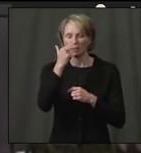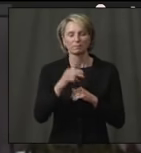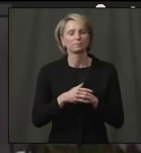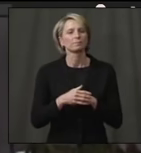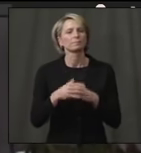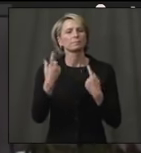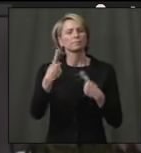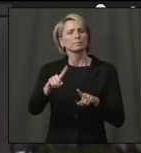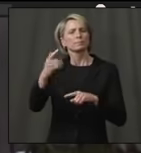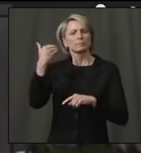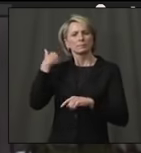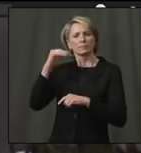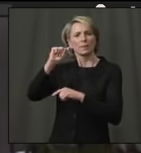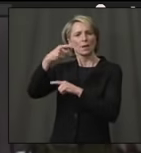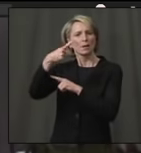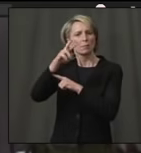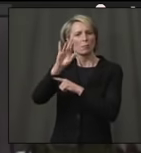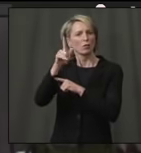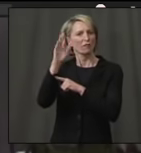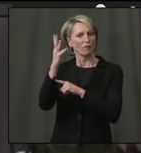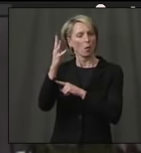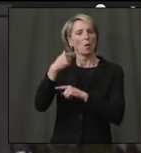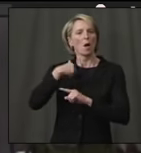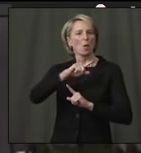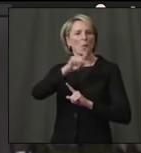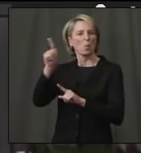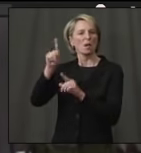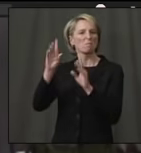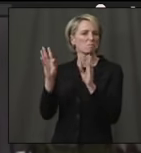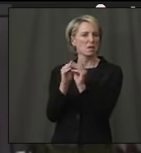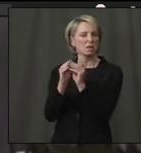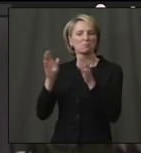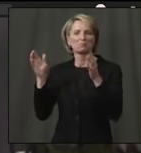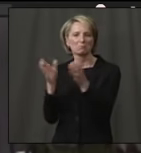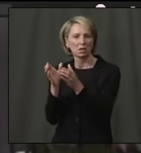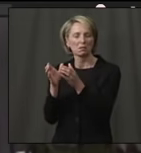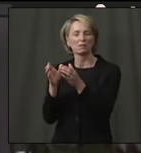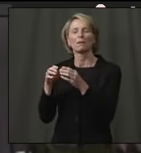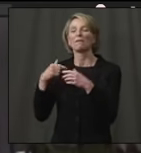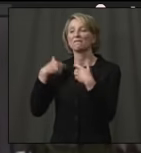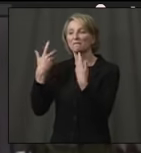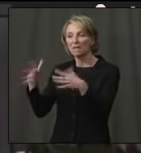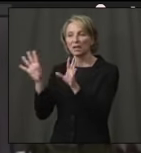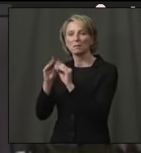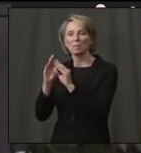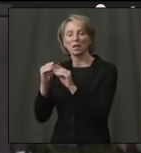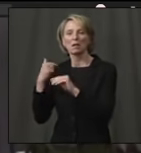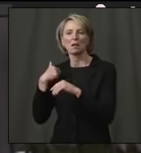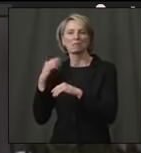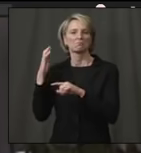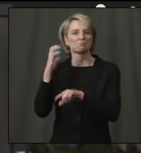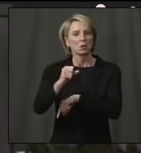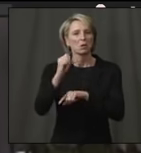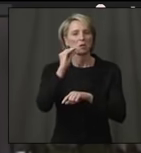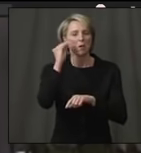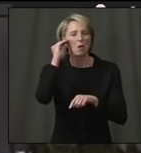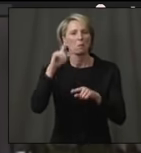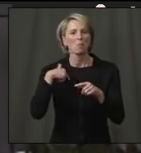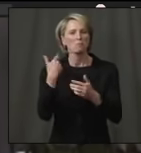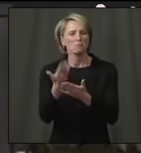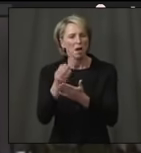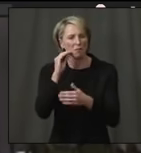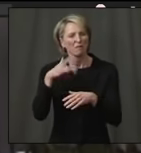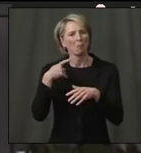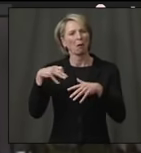meeting feeling somewhat down and had a head cold. And now at that point, I